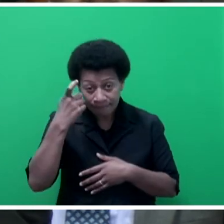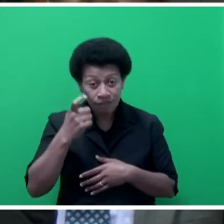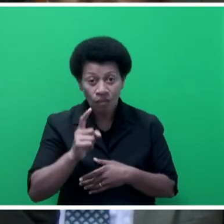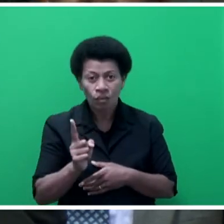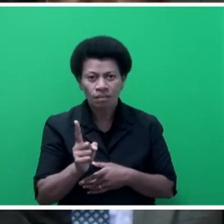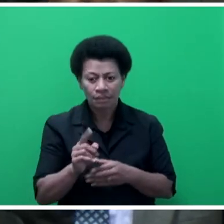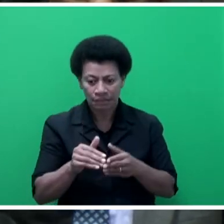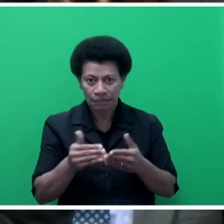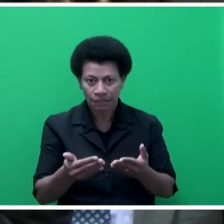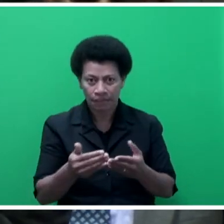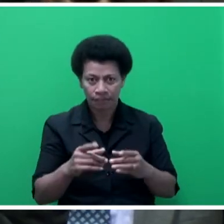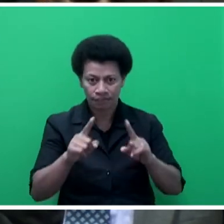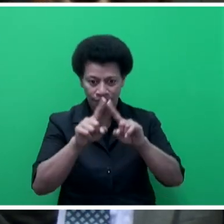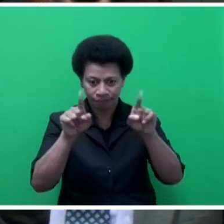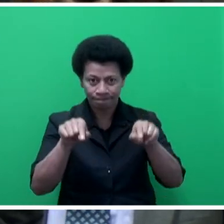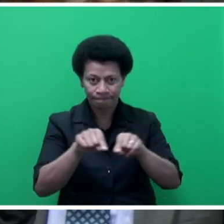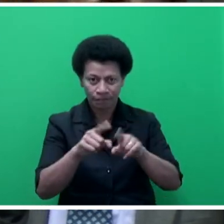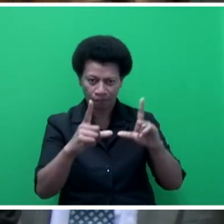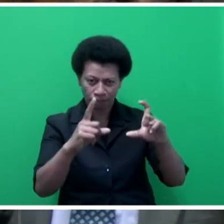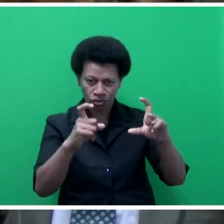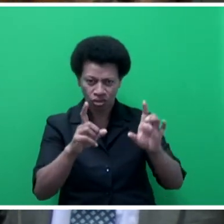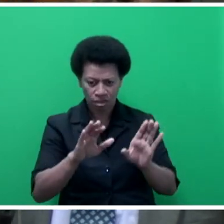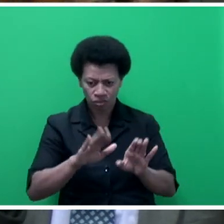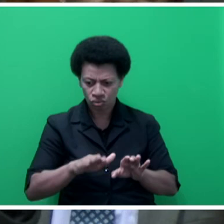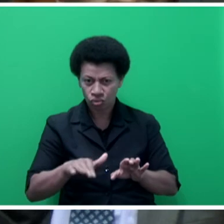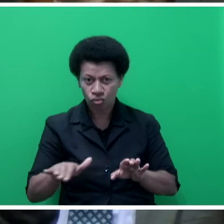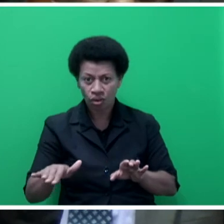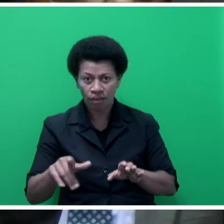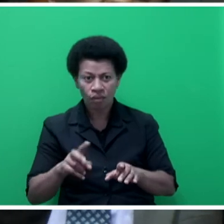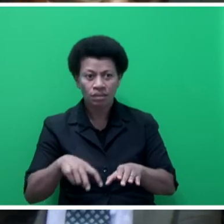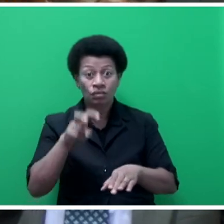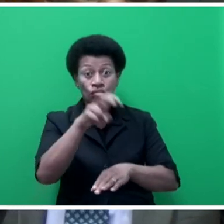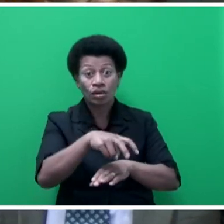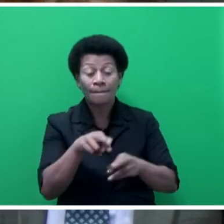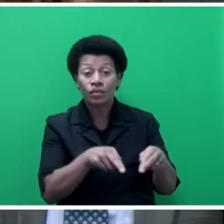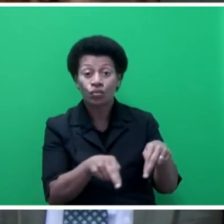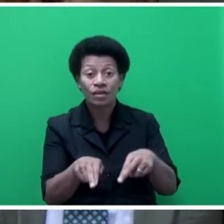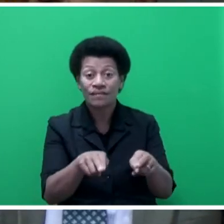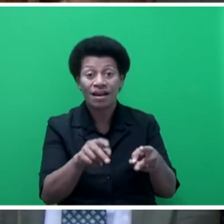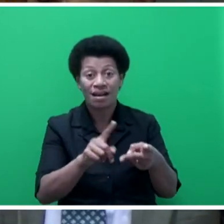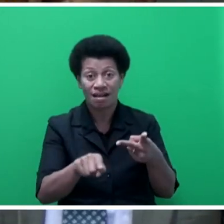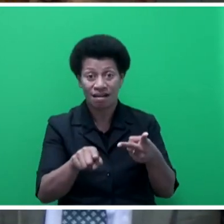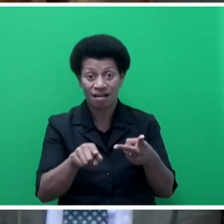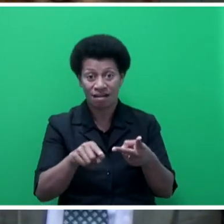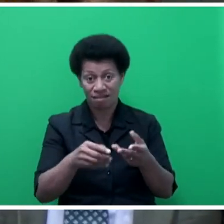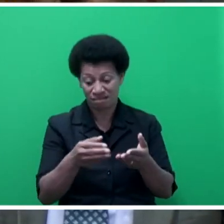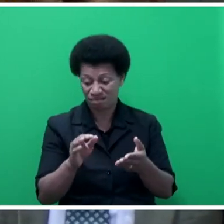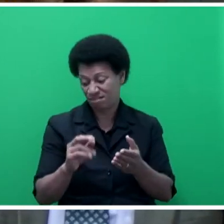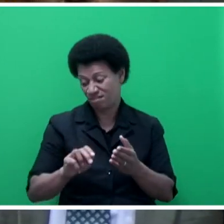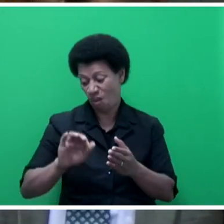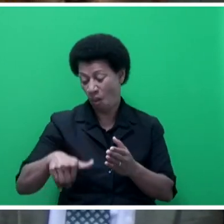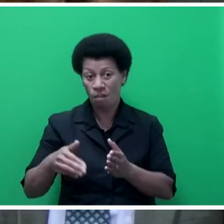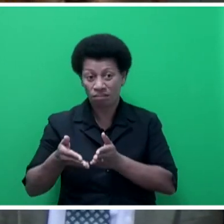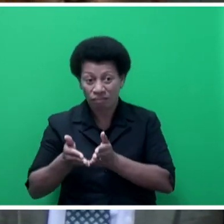period we saw pictures of young children actually jumping into flooded rivers, jumping into drains. And you